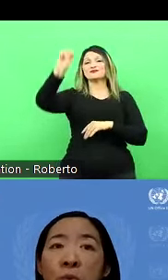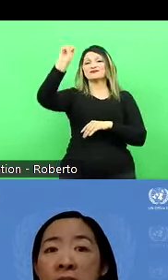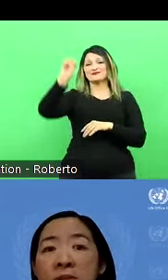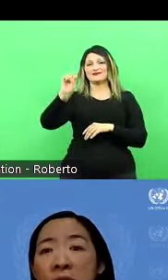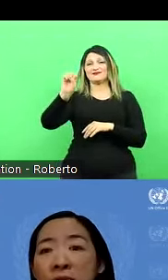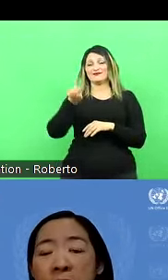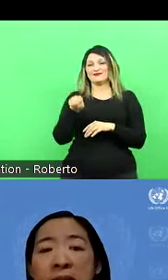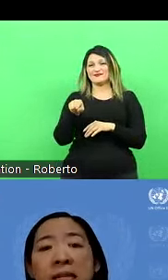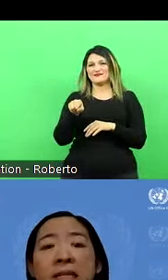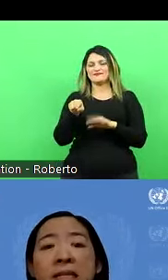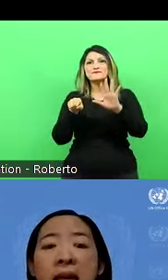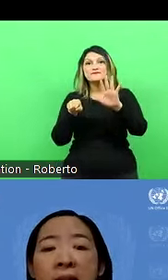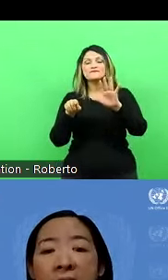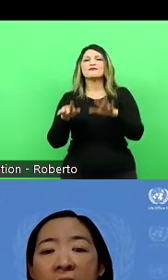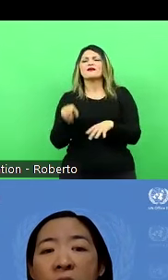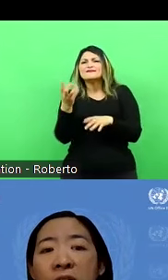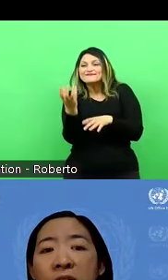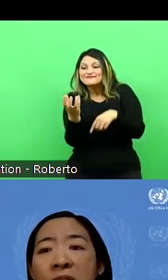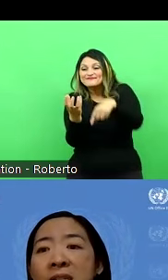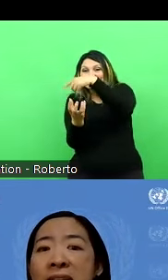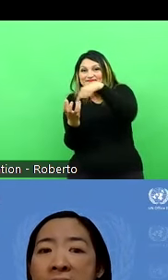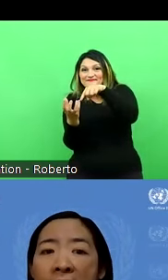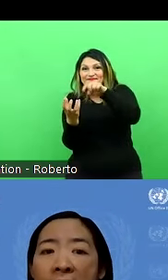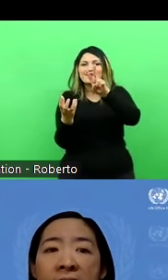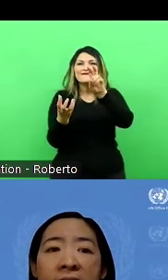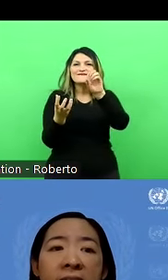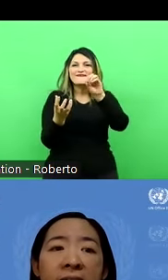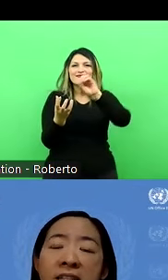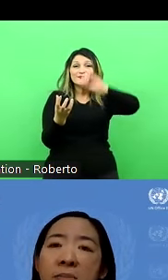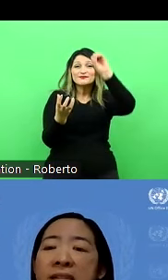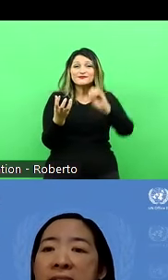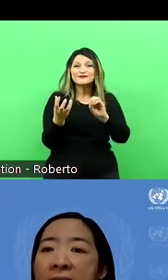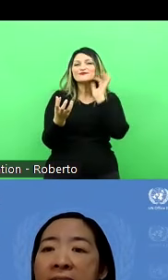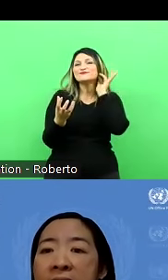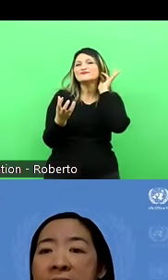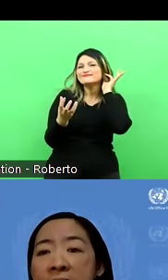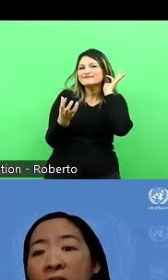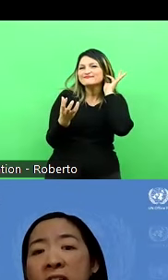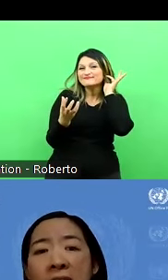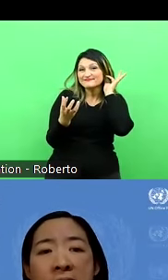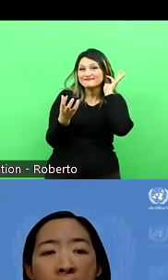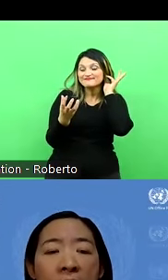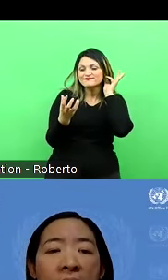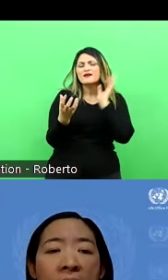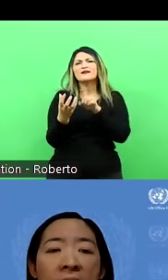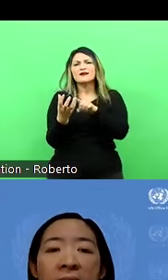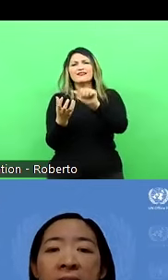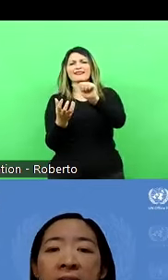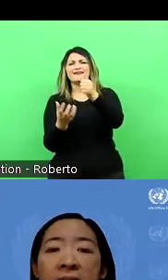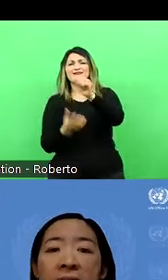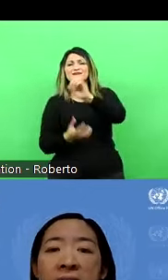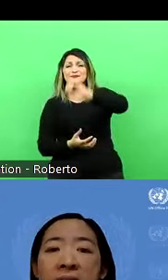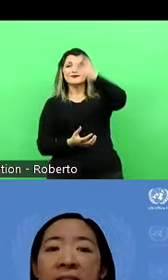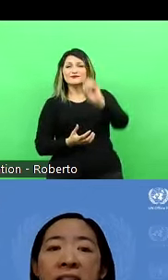living with some sort of disabilities. We also need to understand that disability is actually the evolving concept.